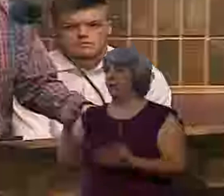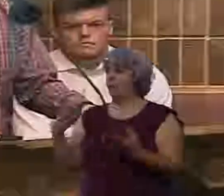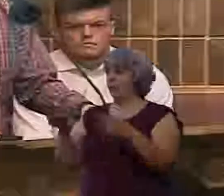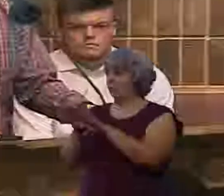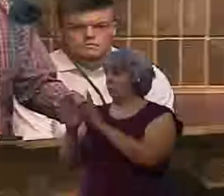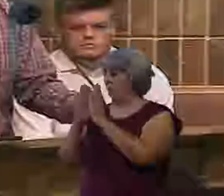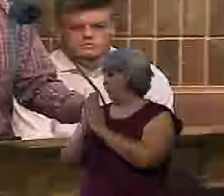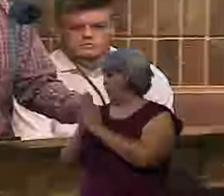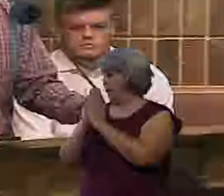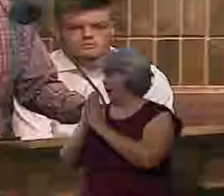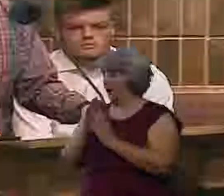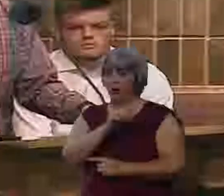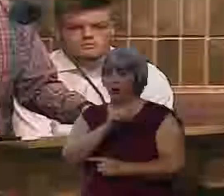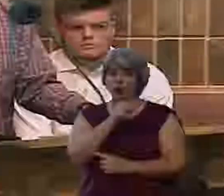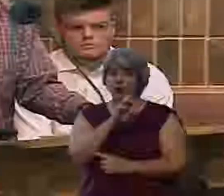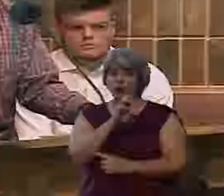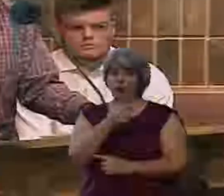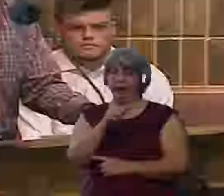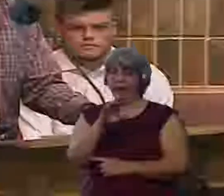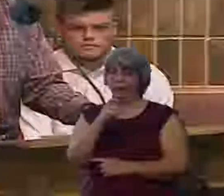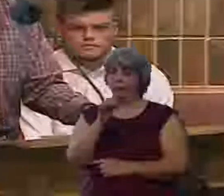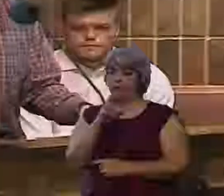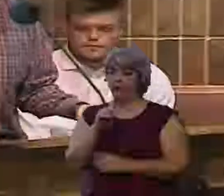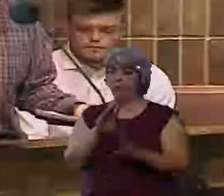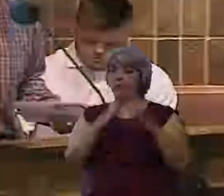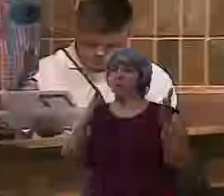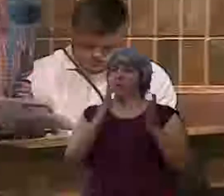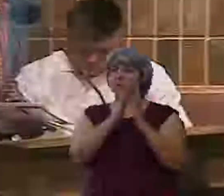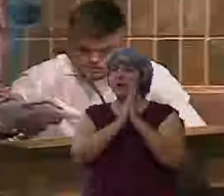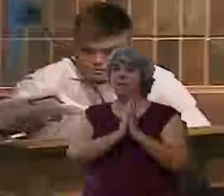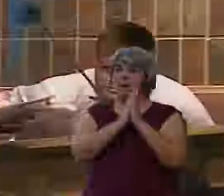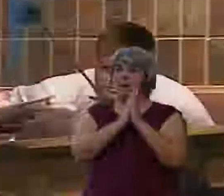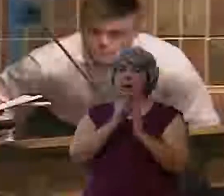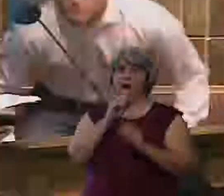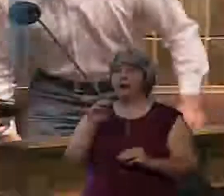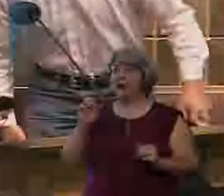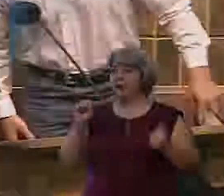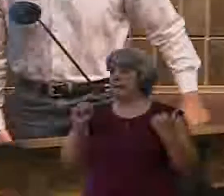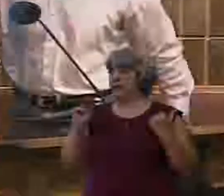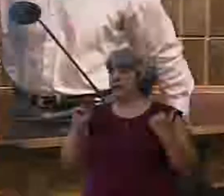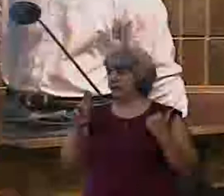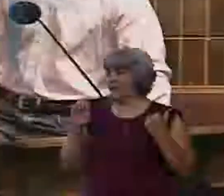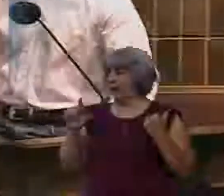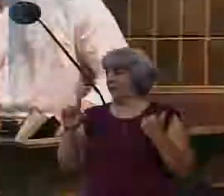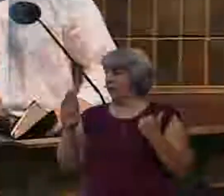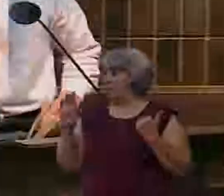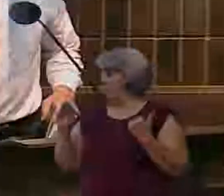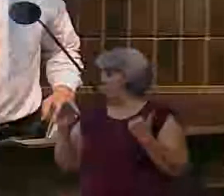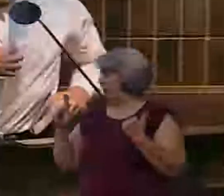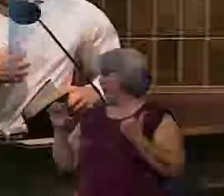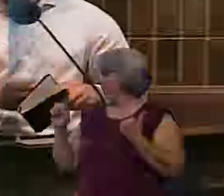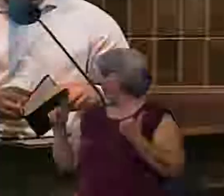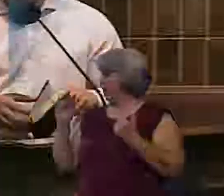Richard. Let's open up our Bibles and read from God's Word together. Samuel Bramlett, read to us from God's Word.